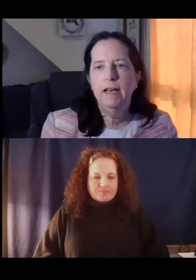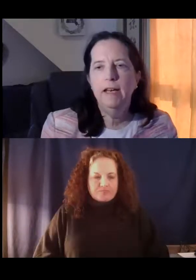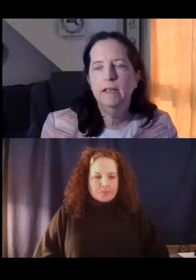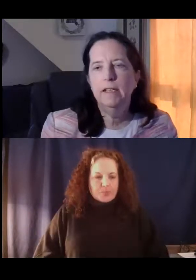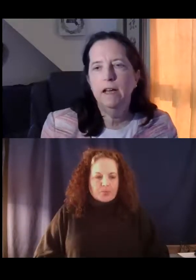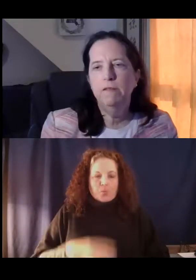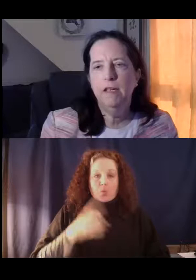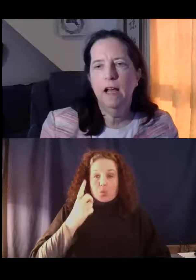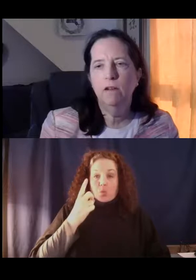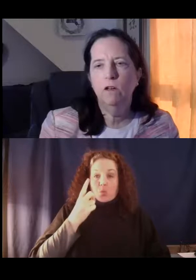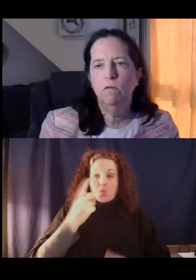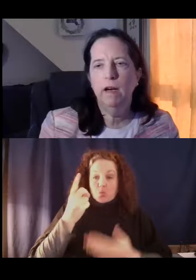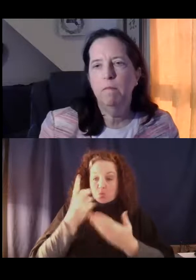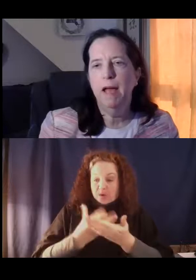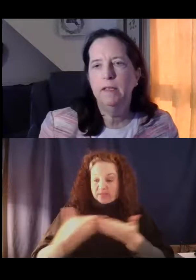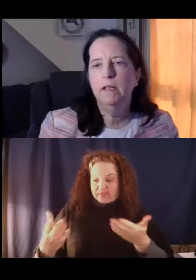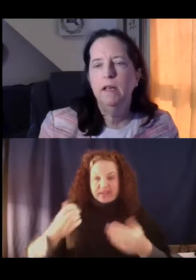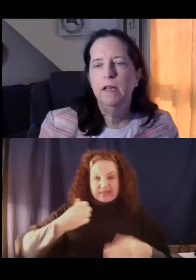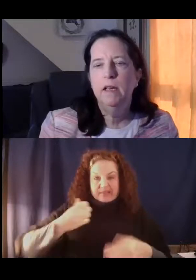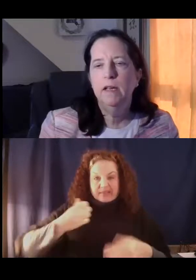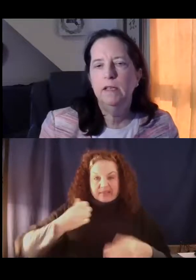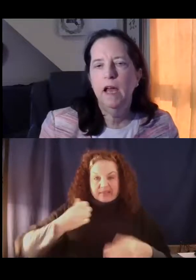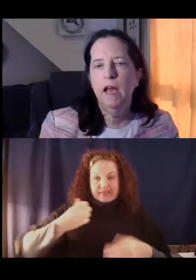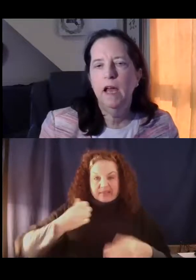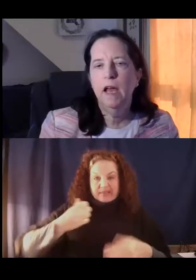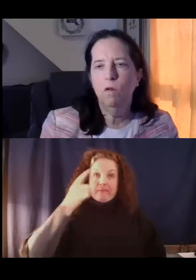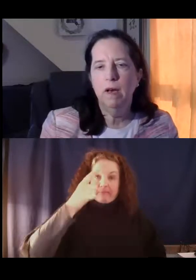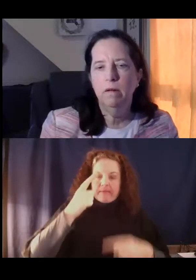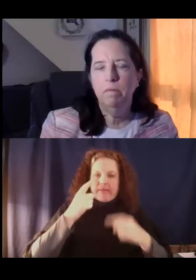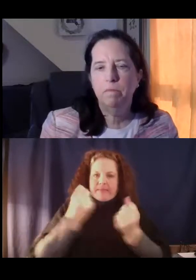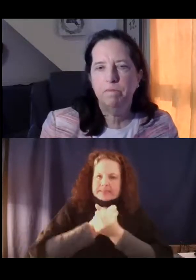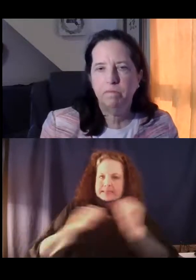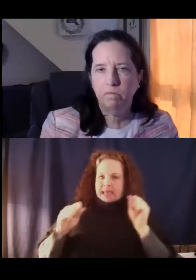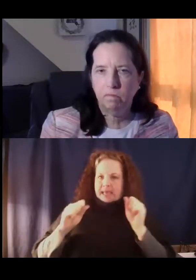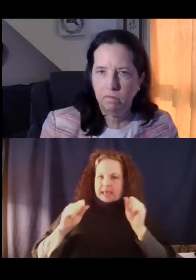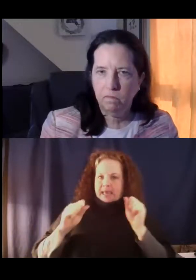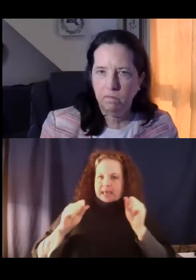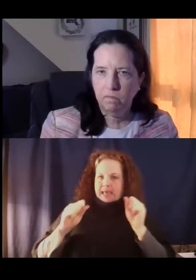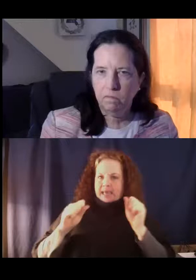Things the Canadian Safety Council recommends is that walk like a penguin.